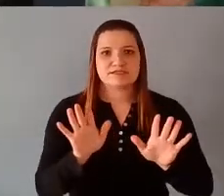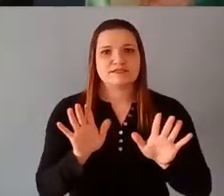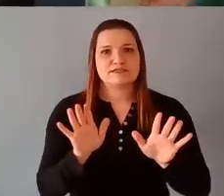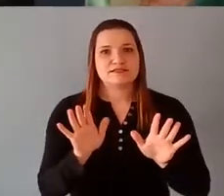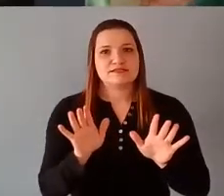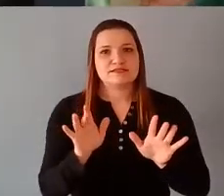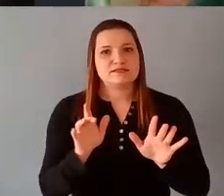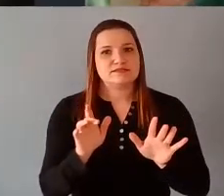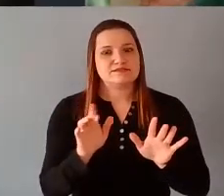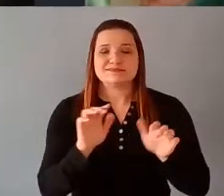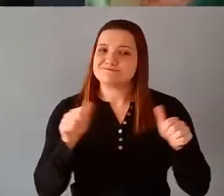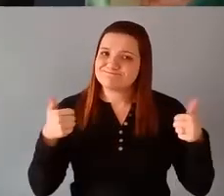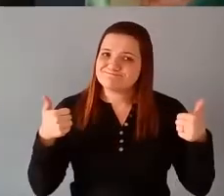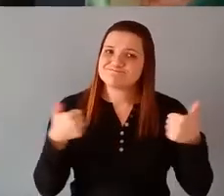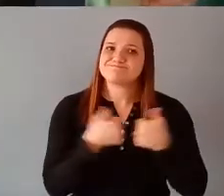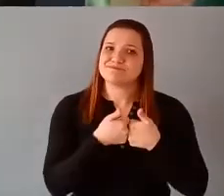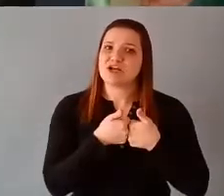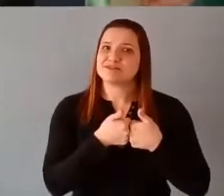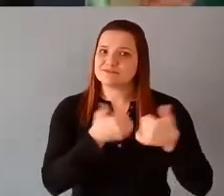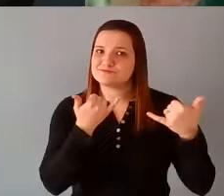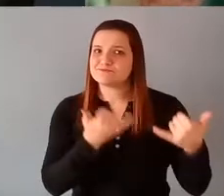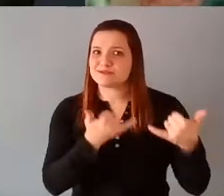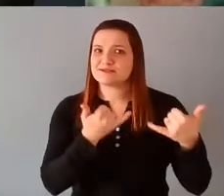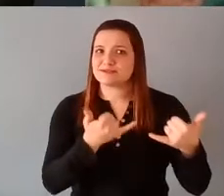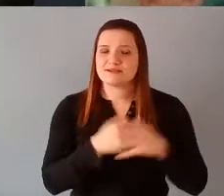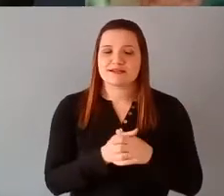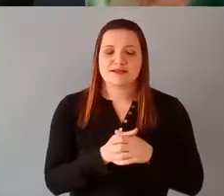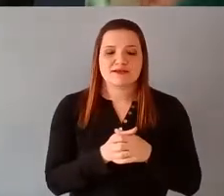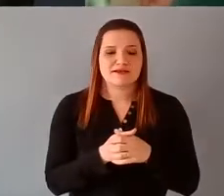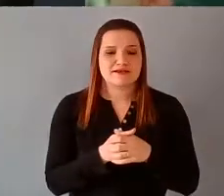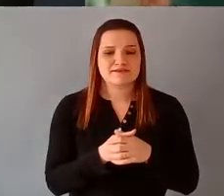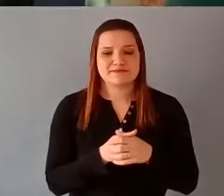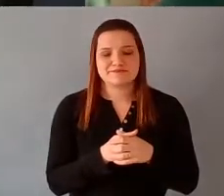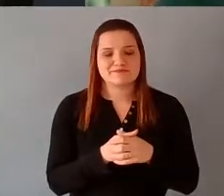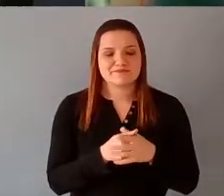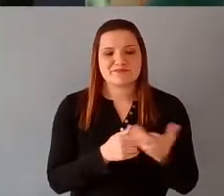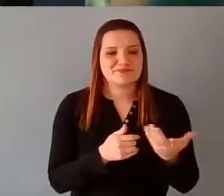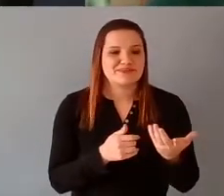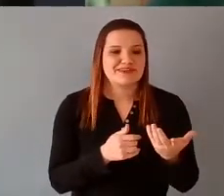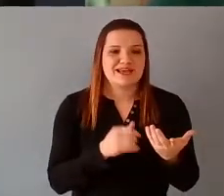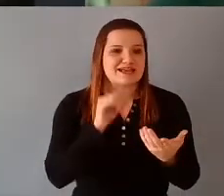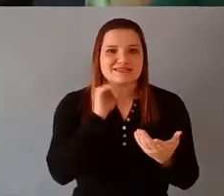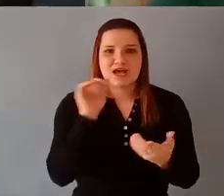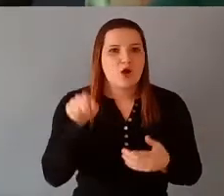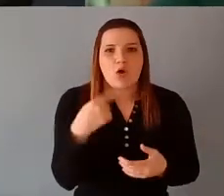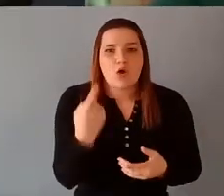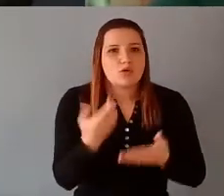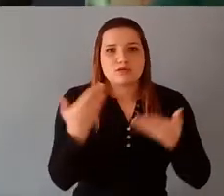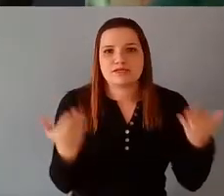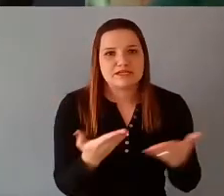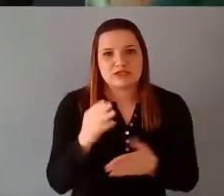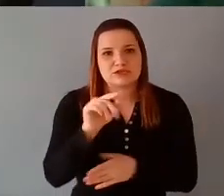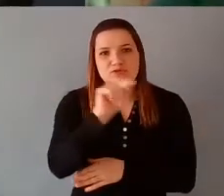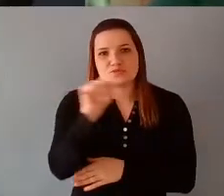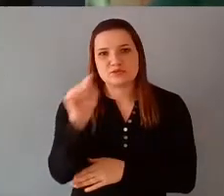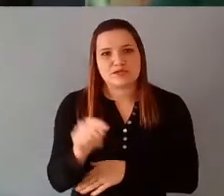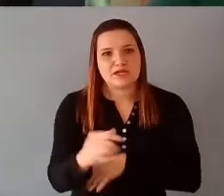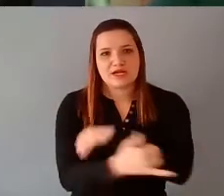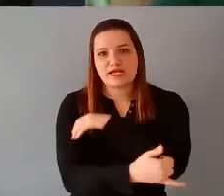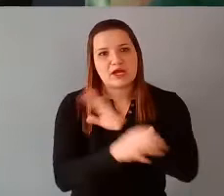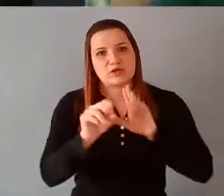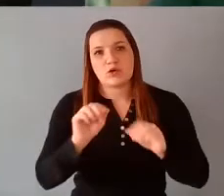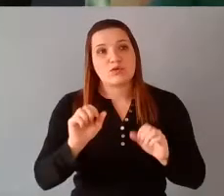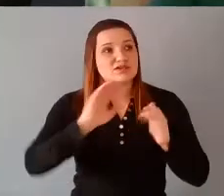challenging right now. So, and that's not just the case with Cuyah Delta and Tulare County. That's really